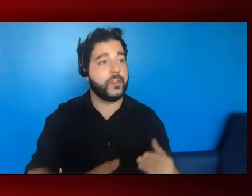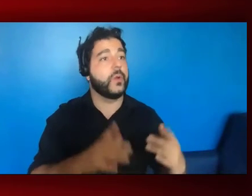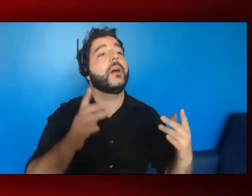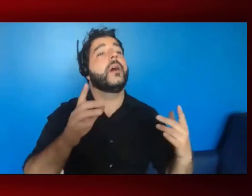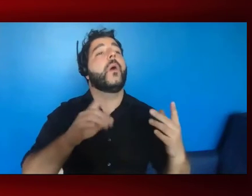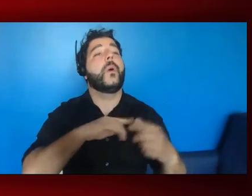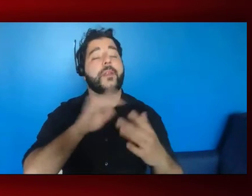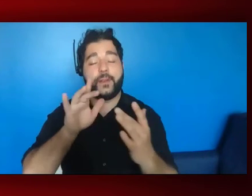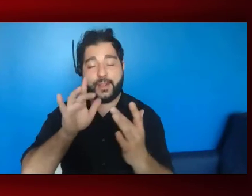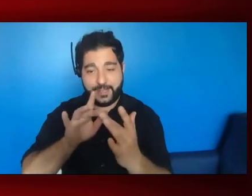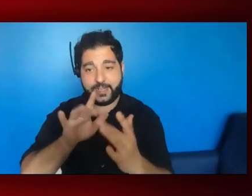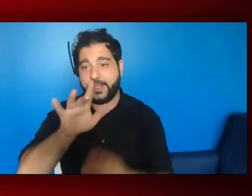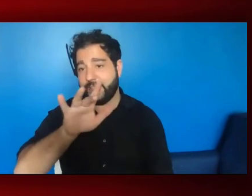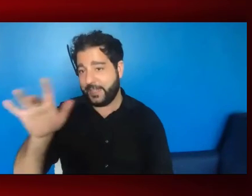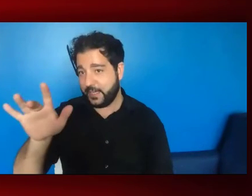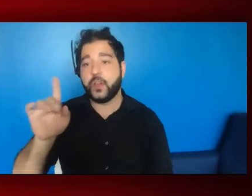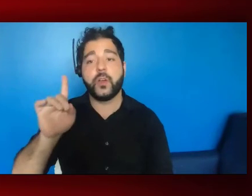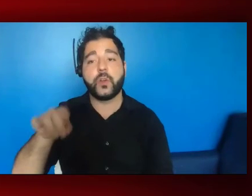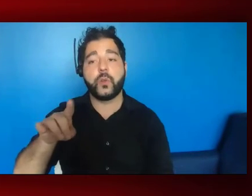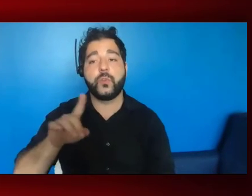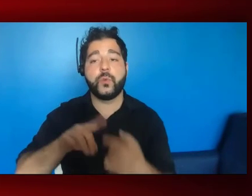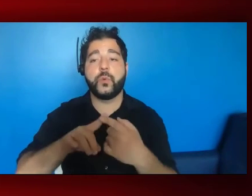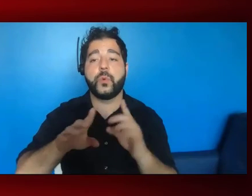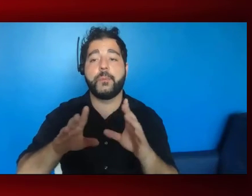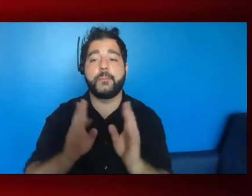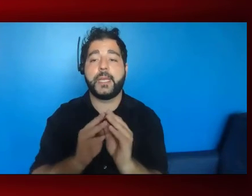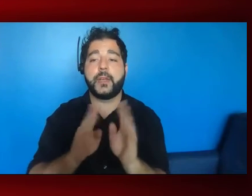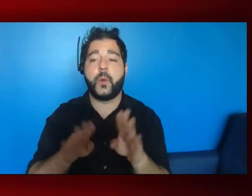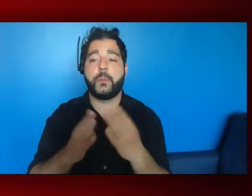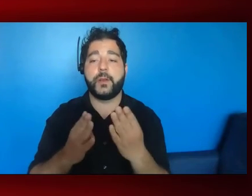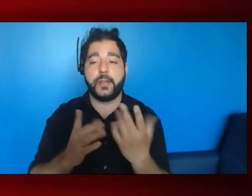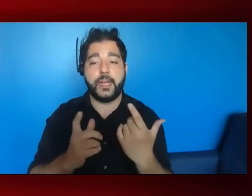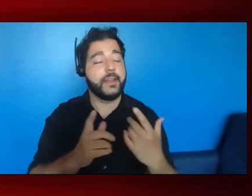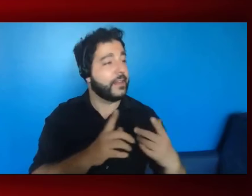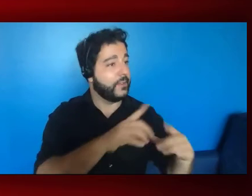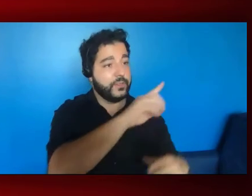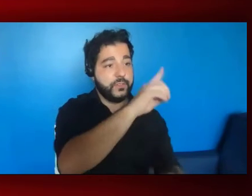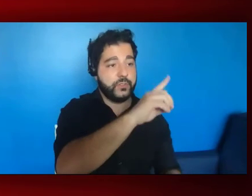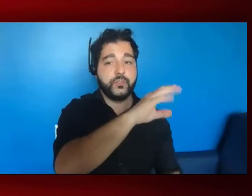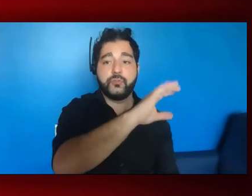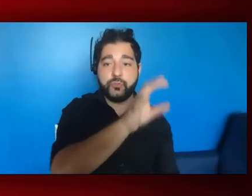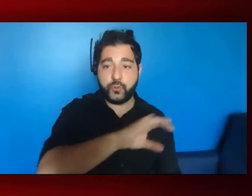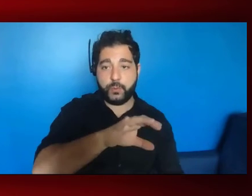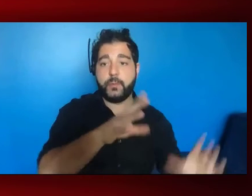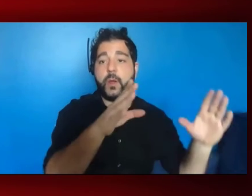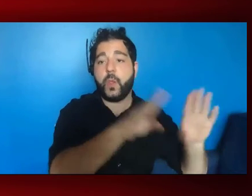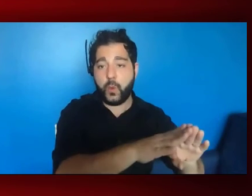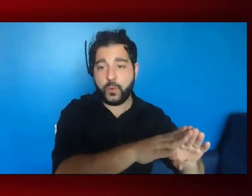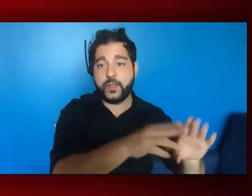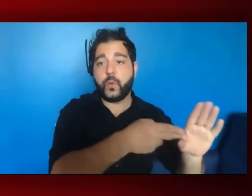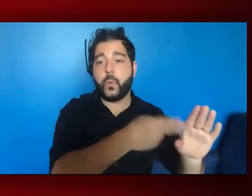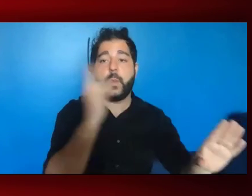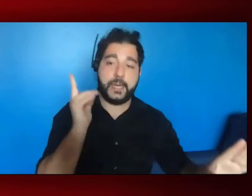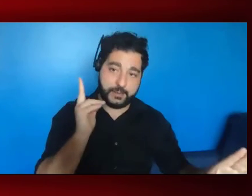once you've opened up your GoTo opener, you're going to have to not only close your Zoom window, but quit out of